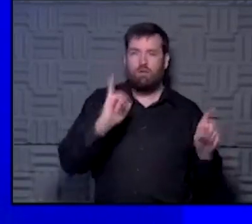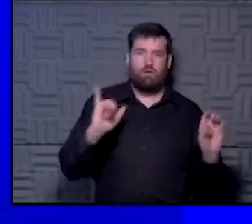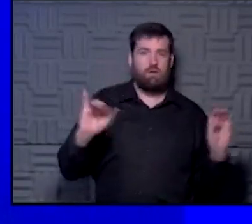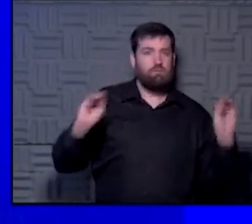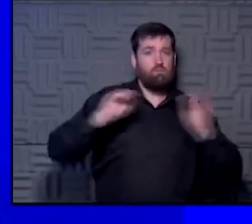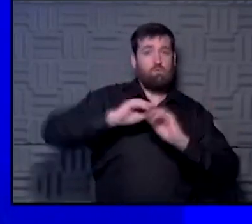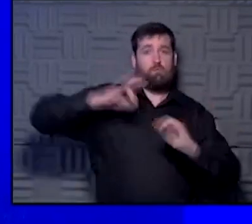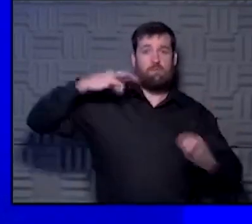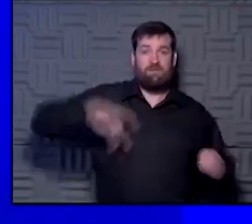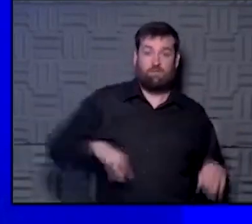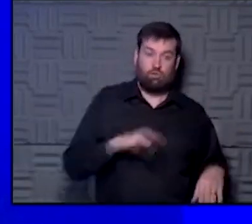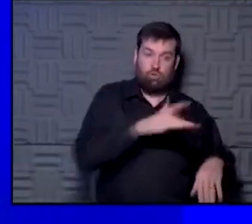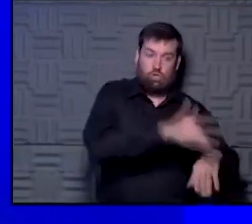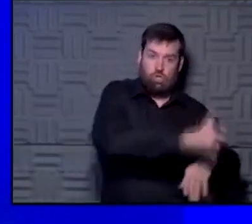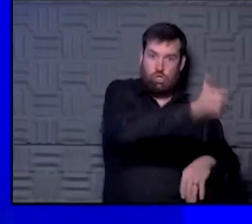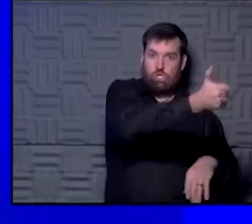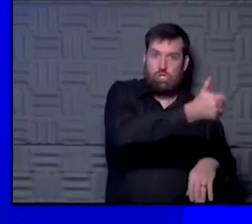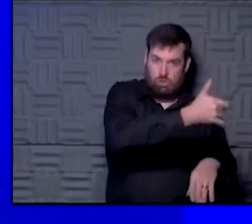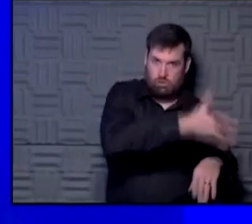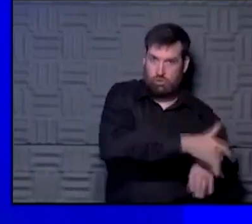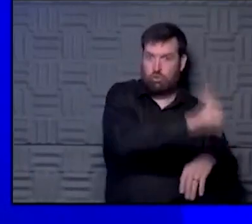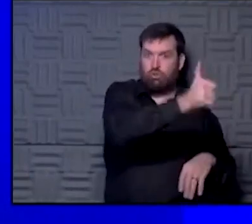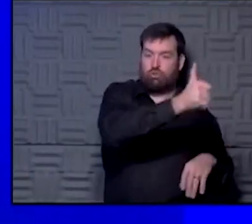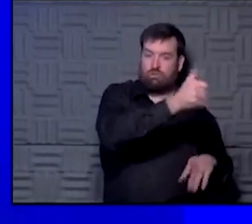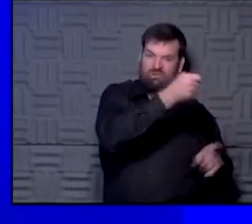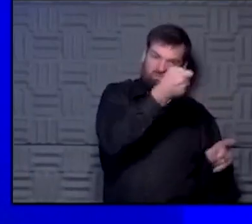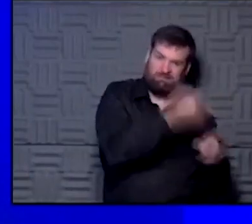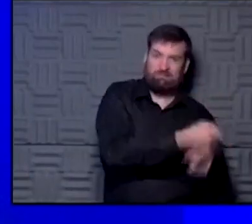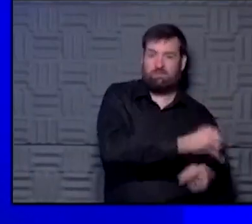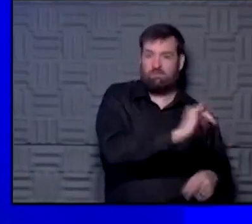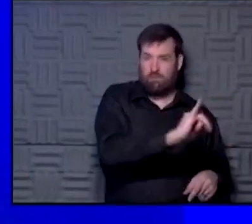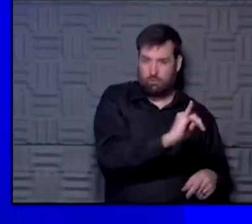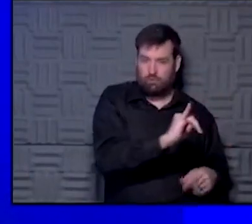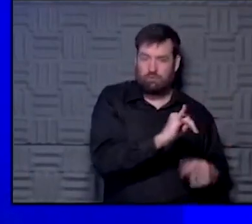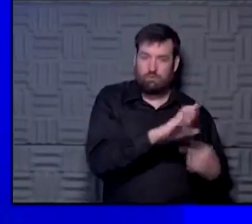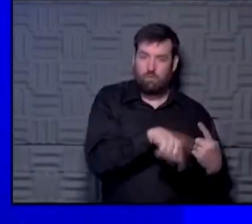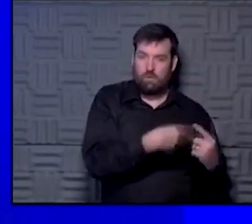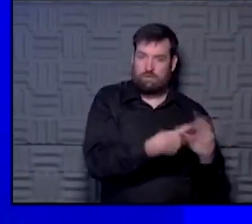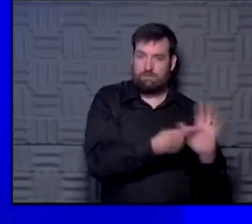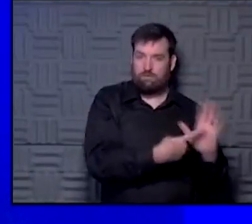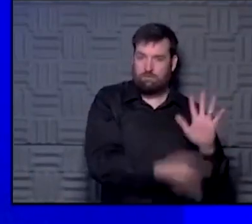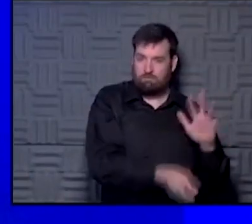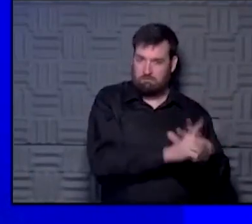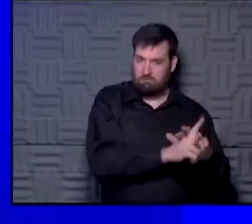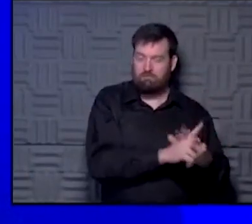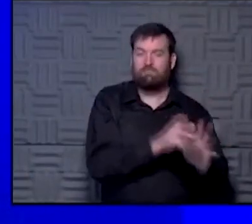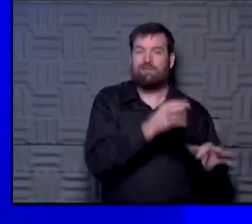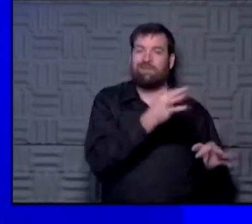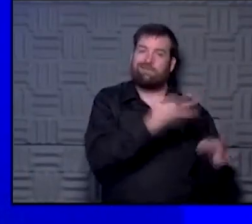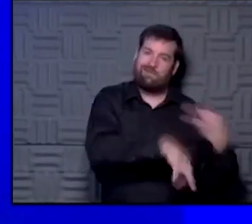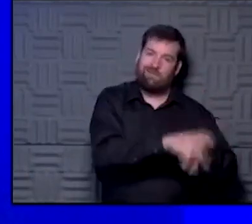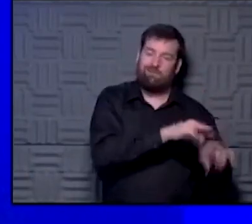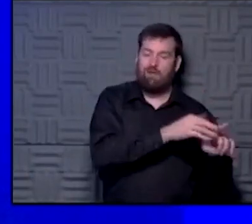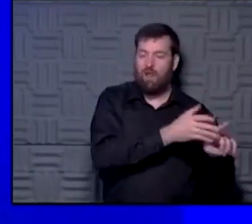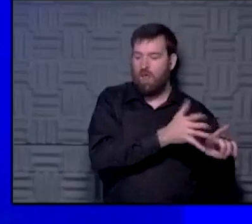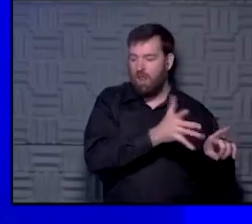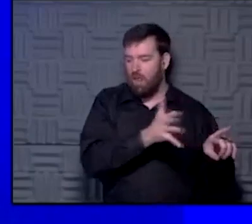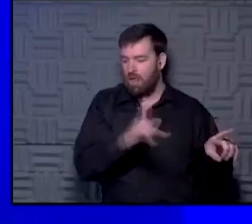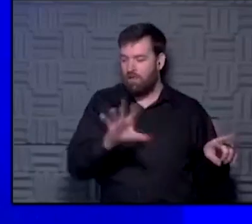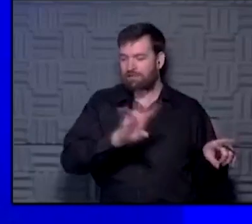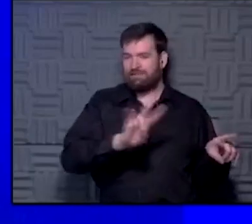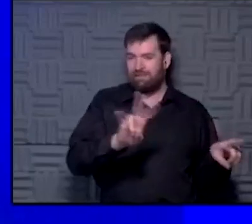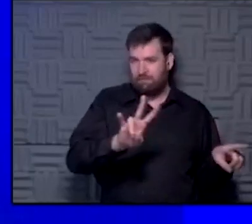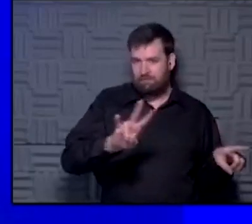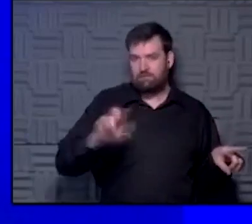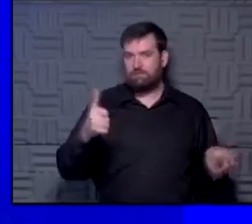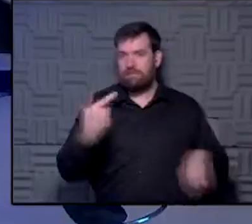helpful using it early in illness or early after infection or when symptoms occur, rather than later, say 7 or 10 days